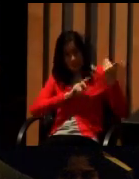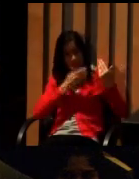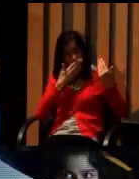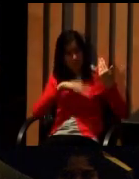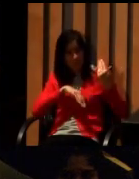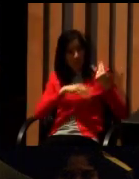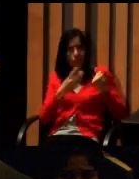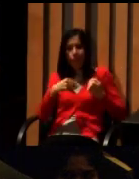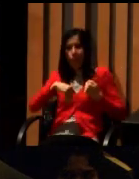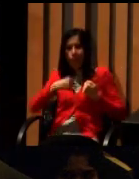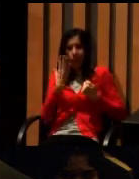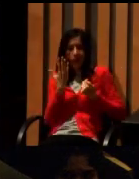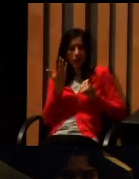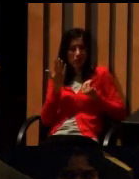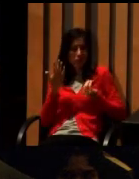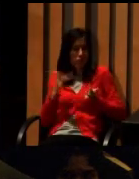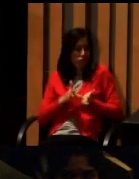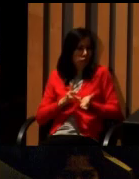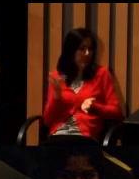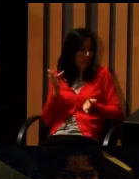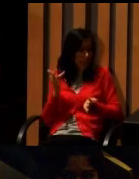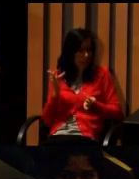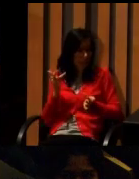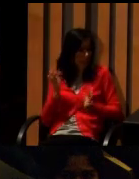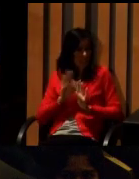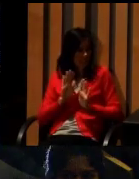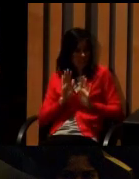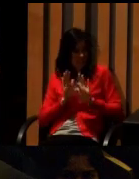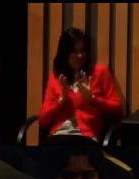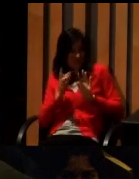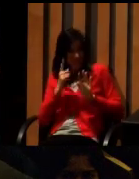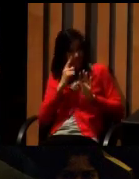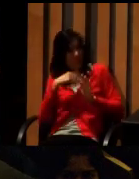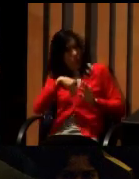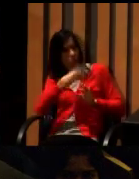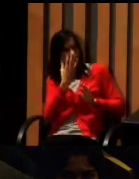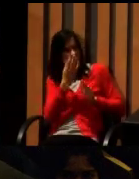it's about the almighty dollar. And I think it's about a man